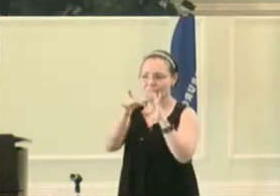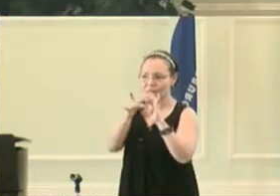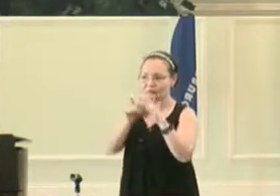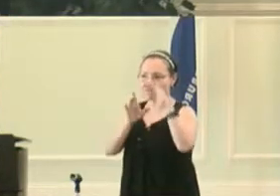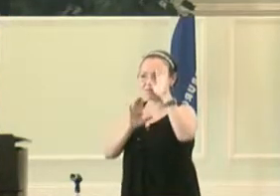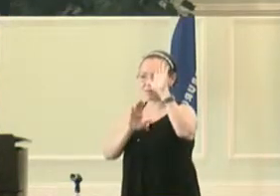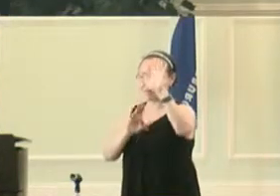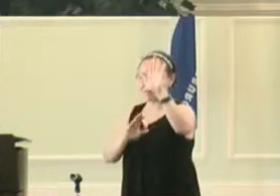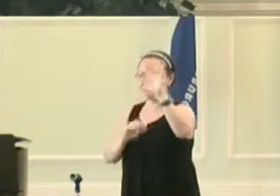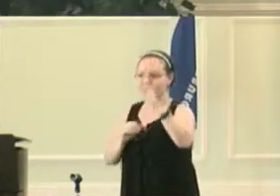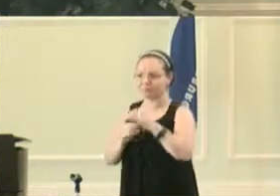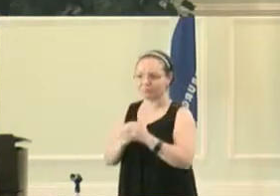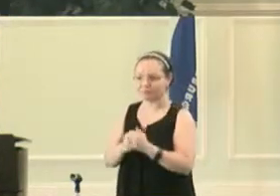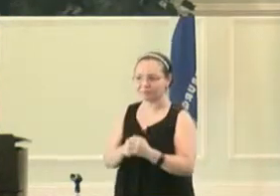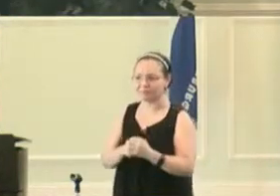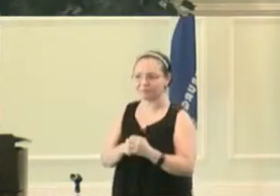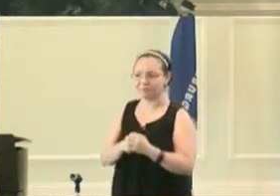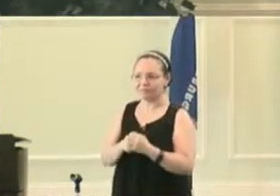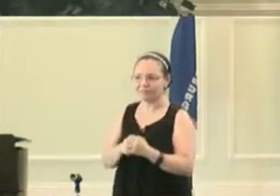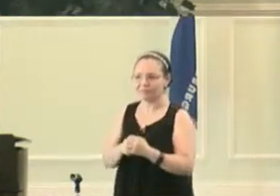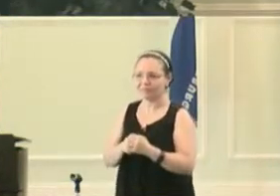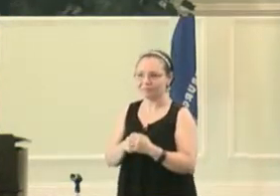yours.